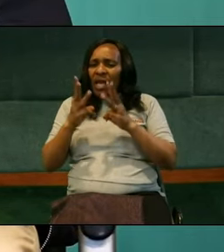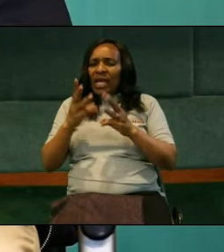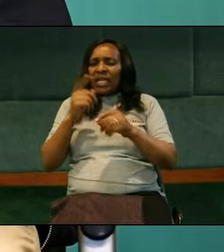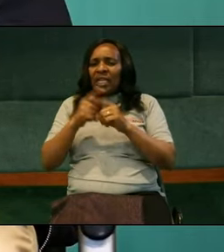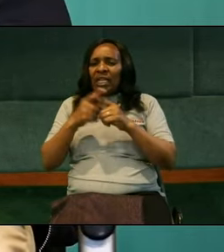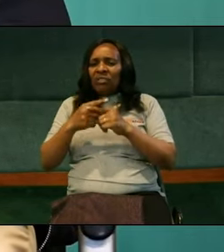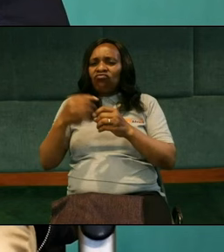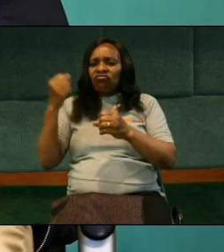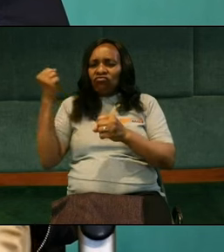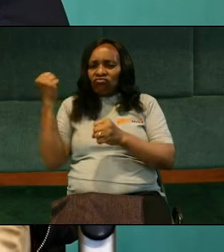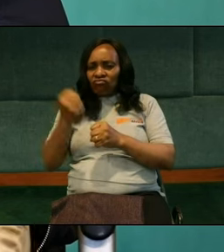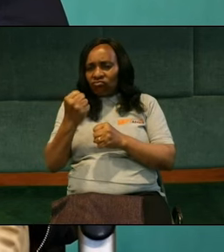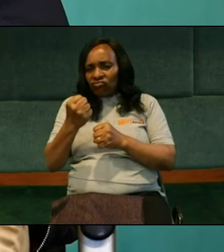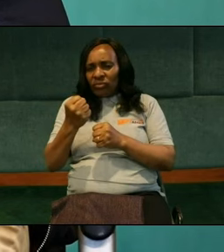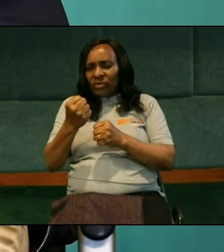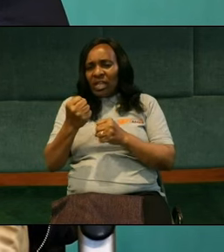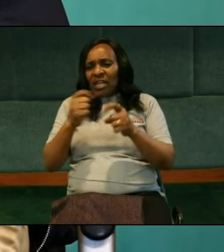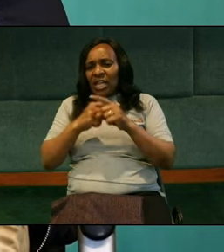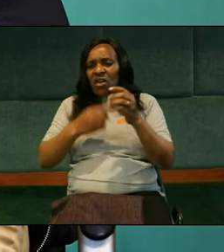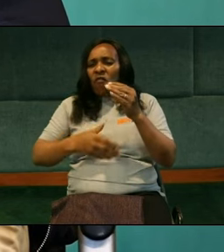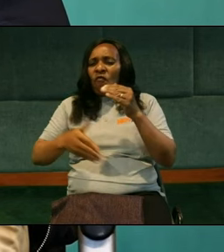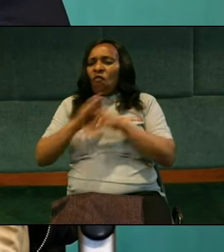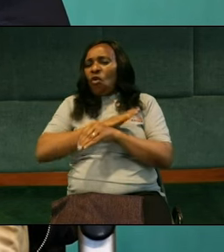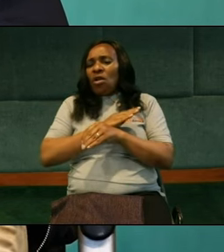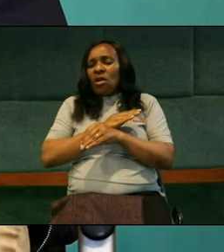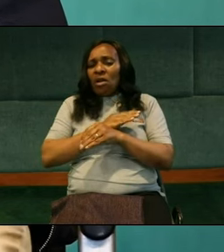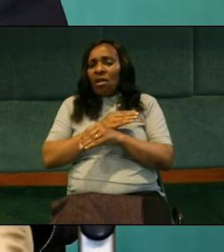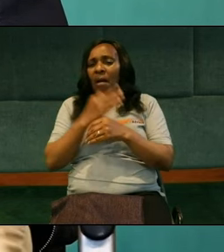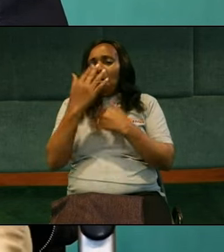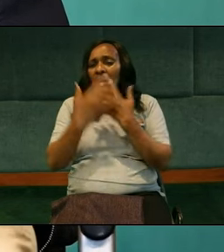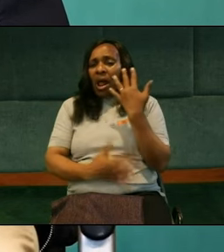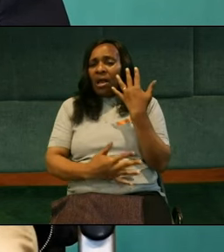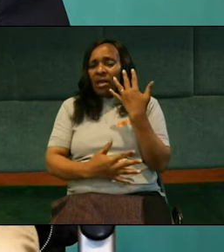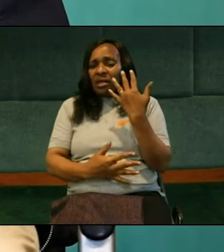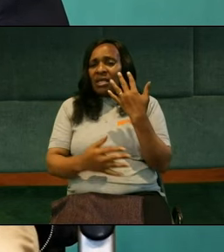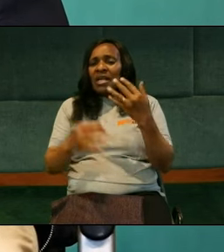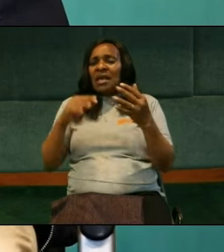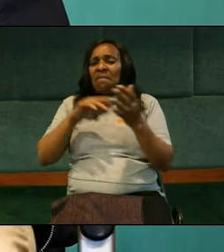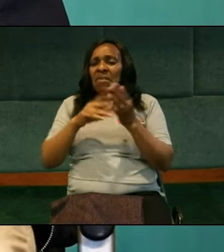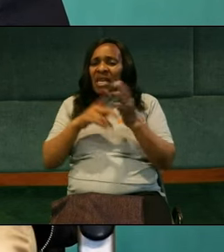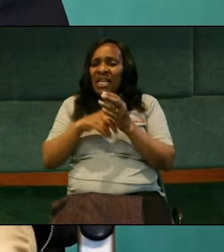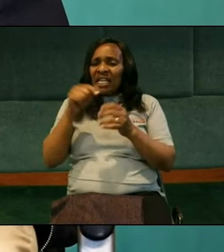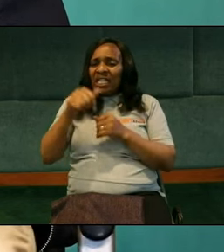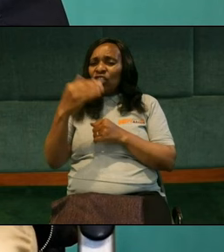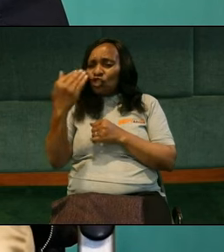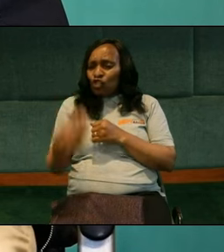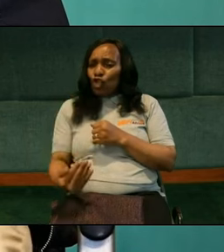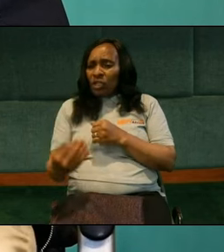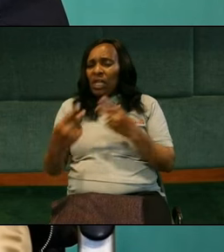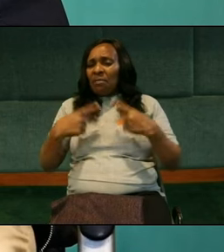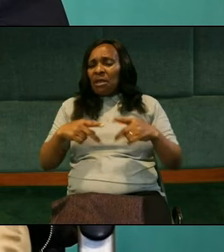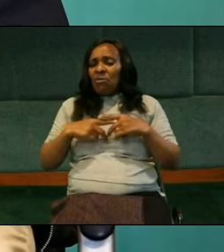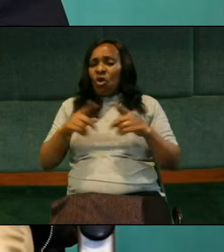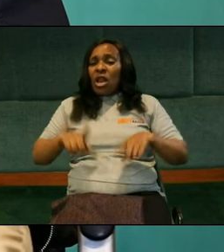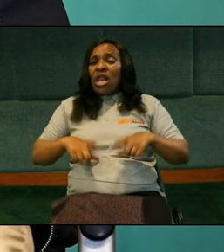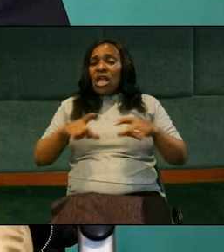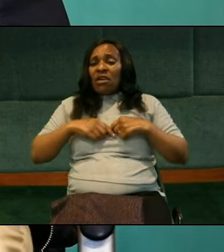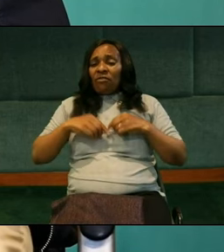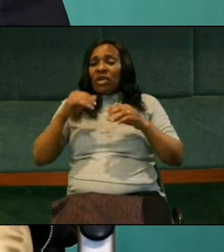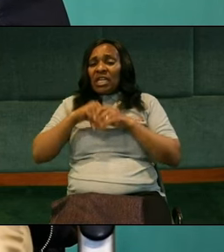it until it is fully covered in blood. And given that Eskimos live in the snowy areas of the